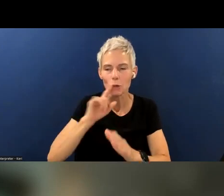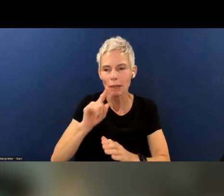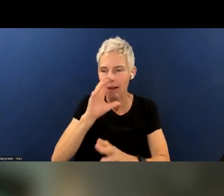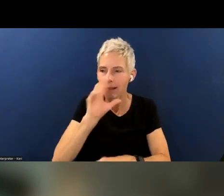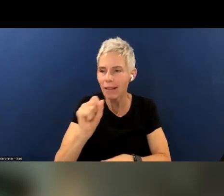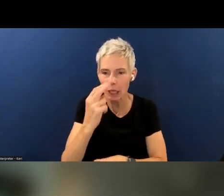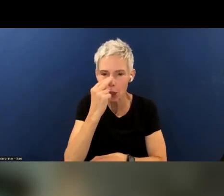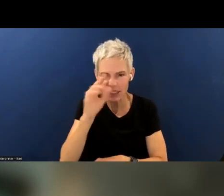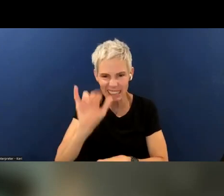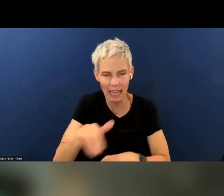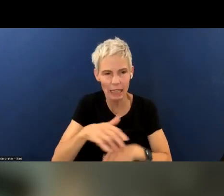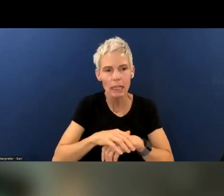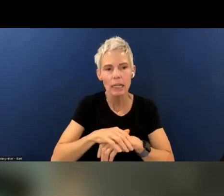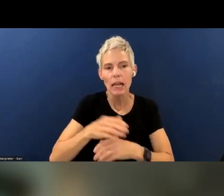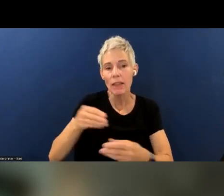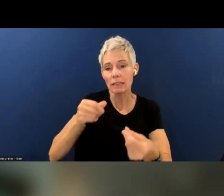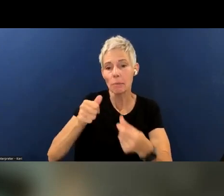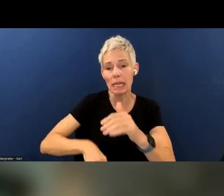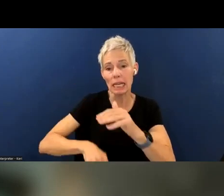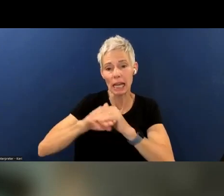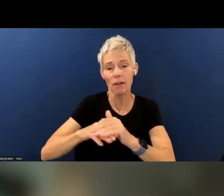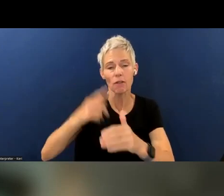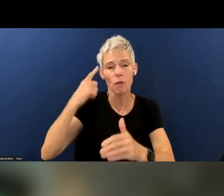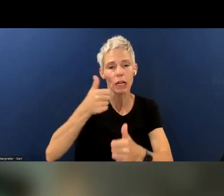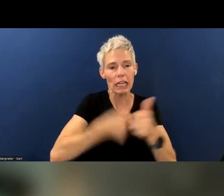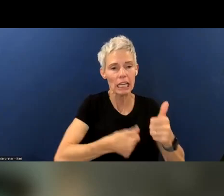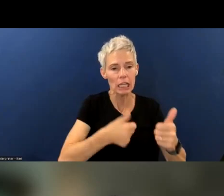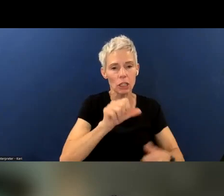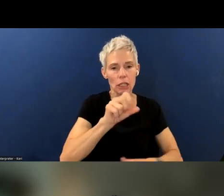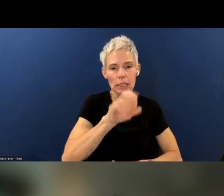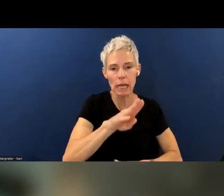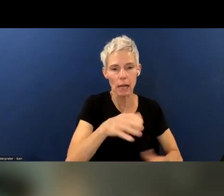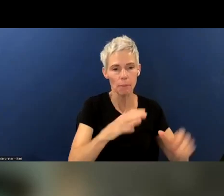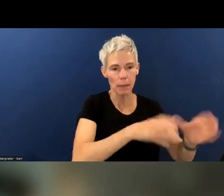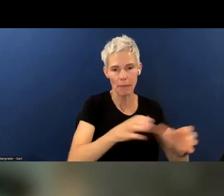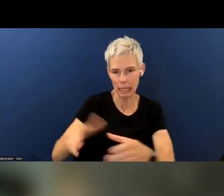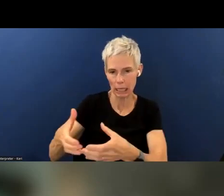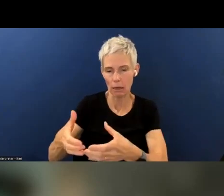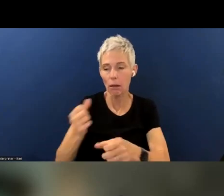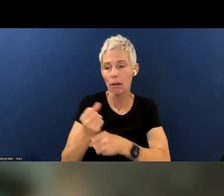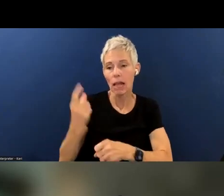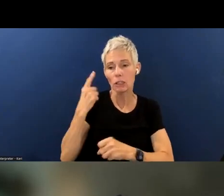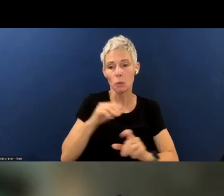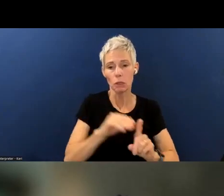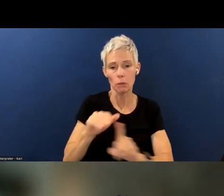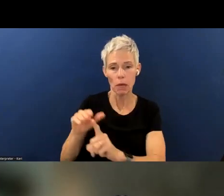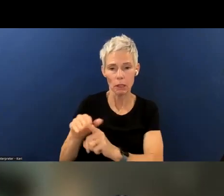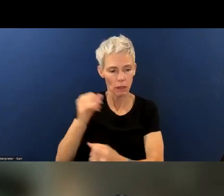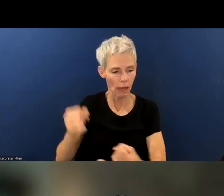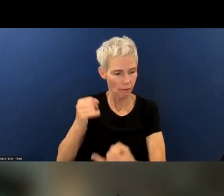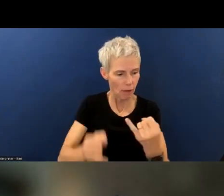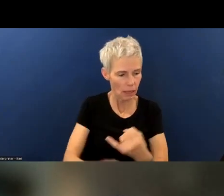what that spending cap is for each individual subcommittee. And last year, just a reminder of what the final